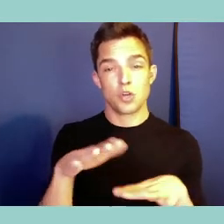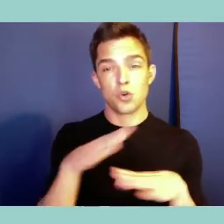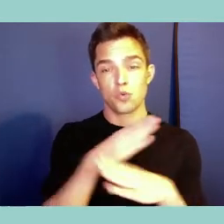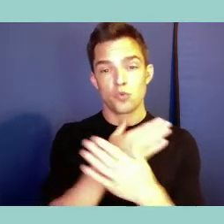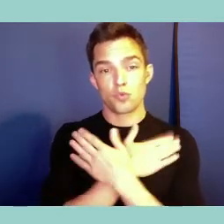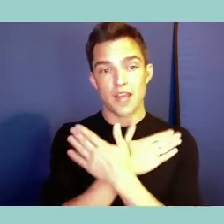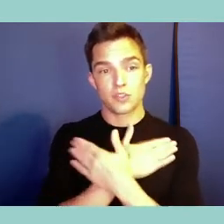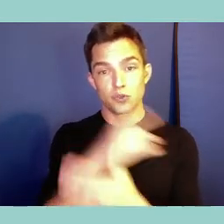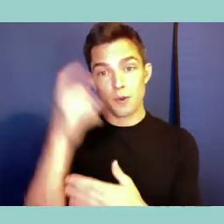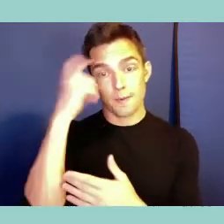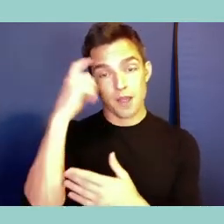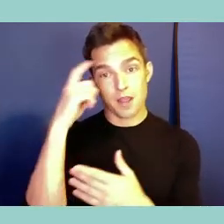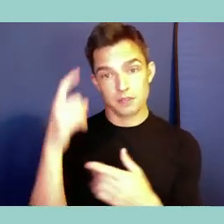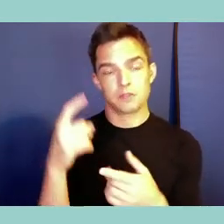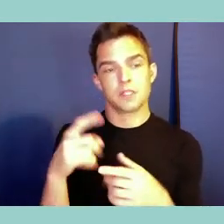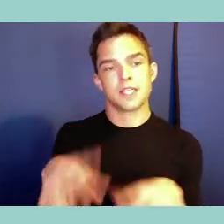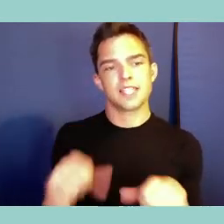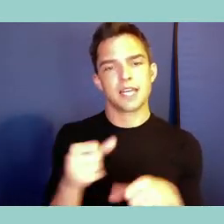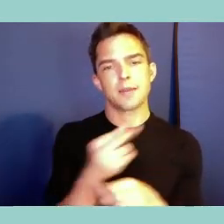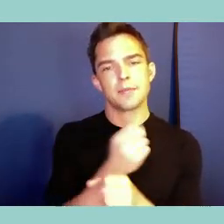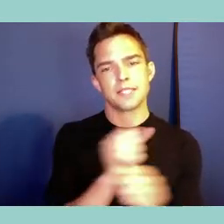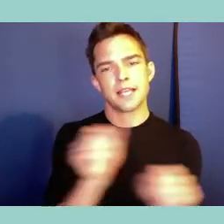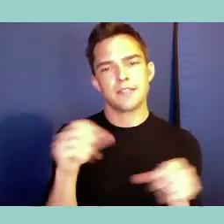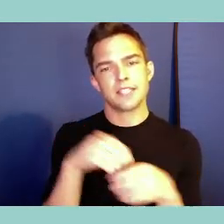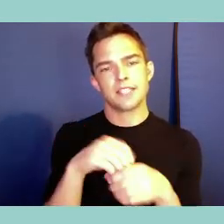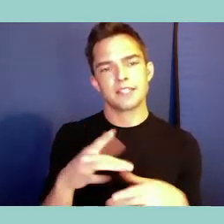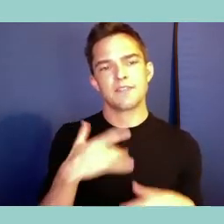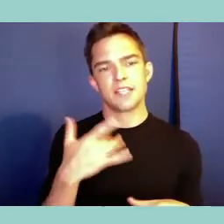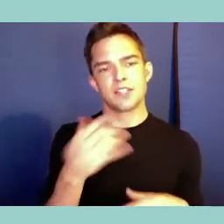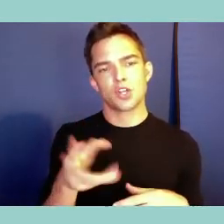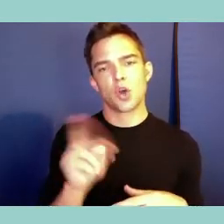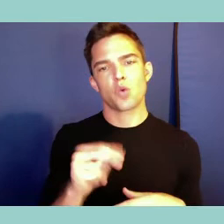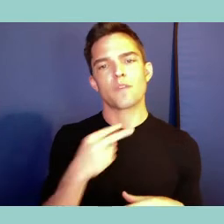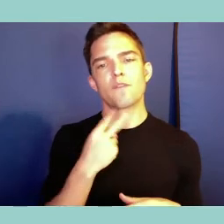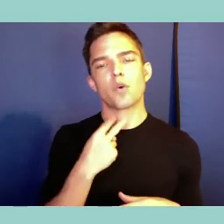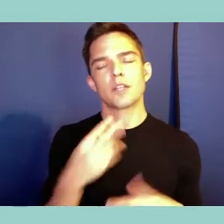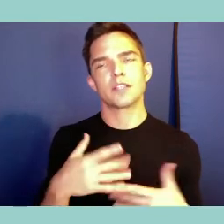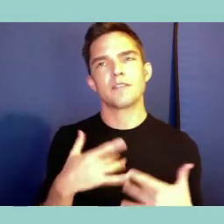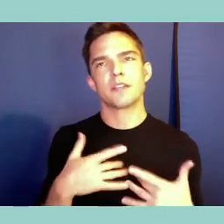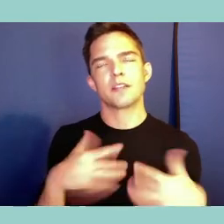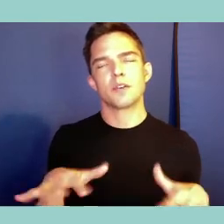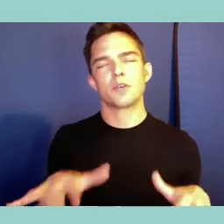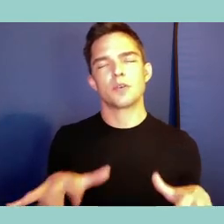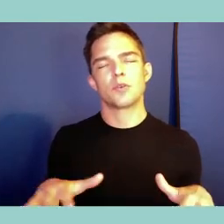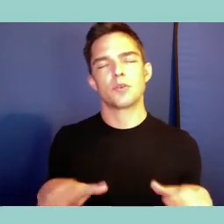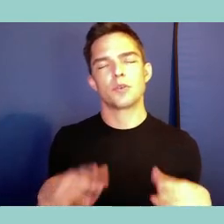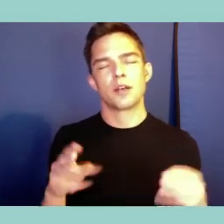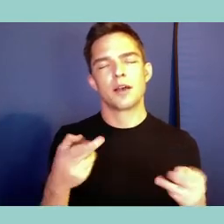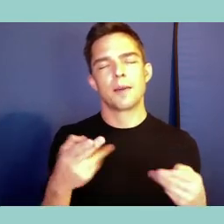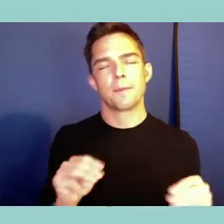To rest your mind, you can take a little refuge in the feeling of your own voice.